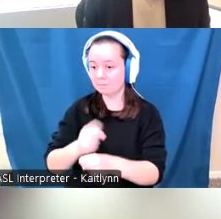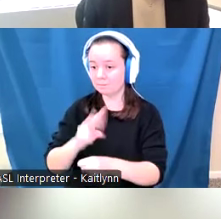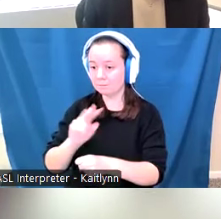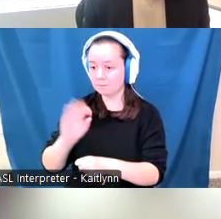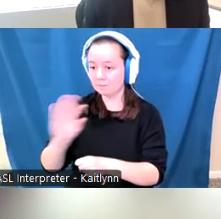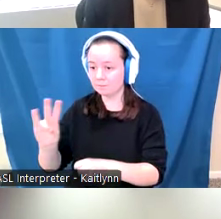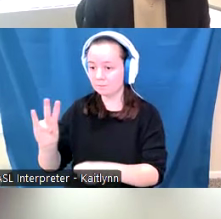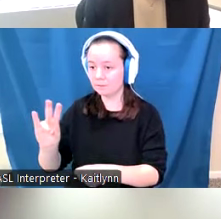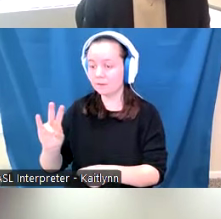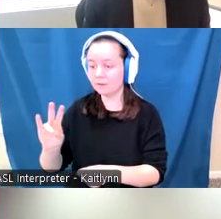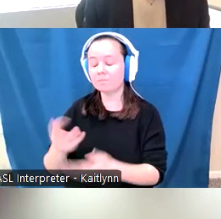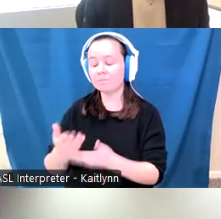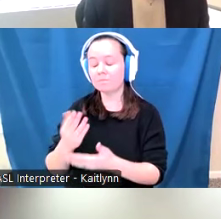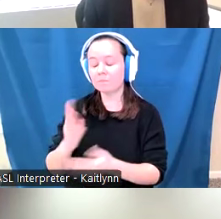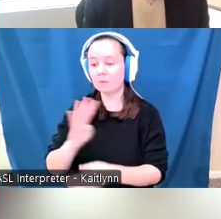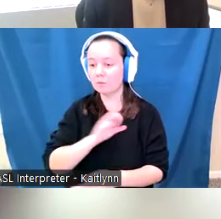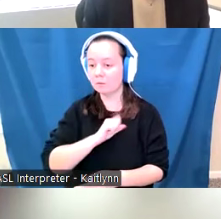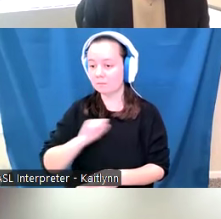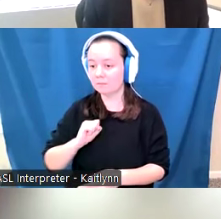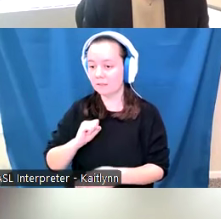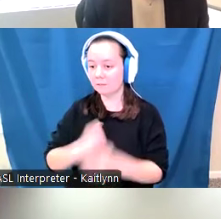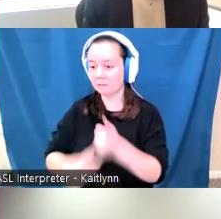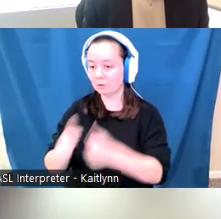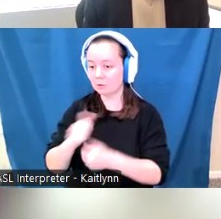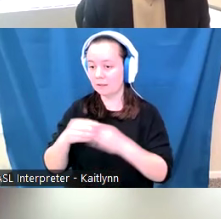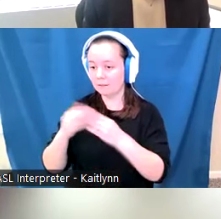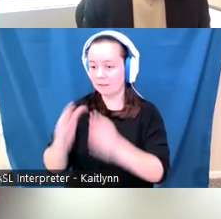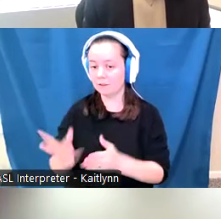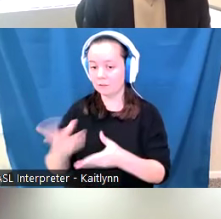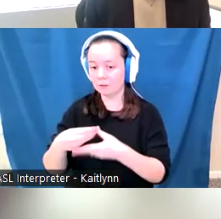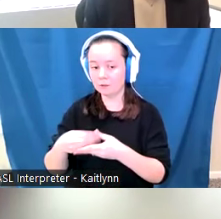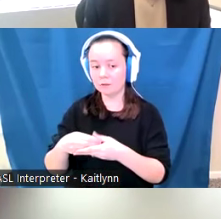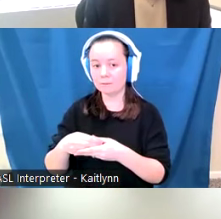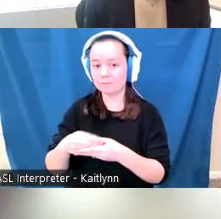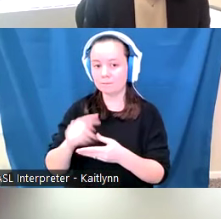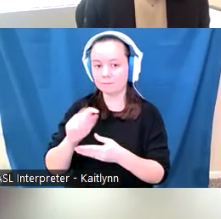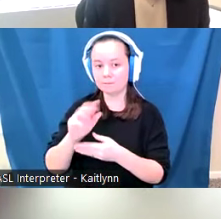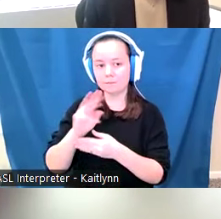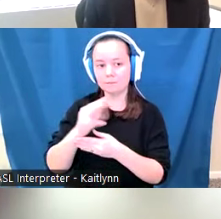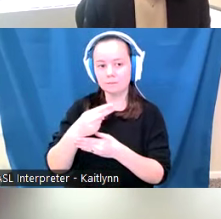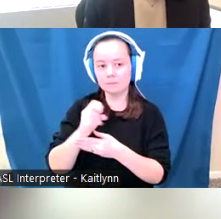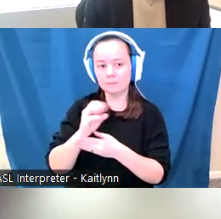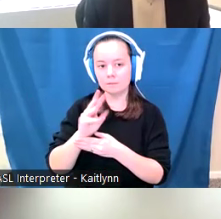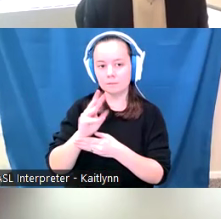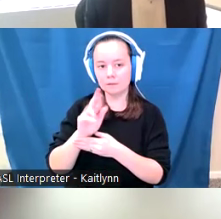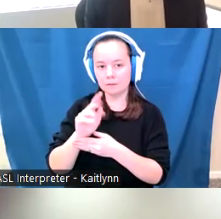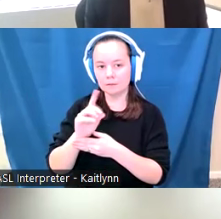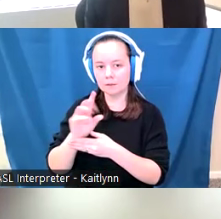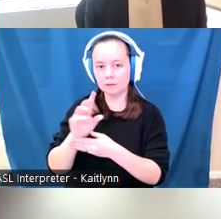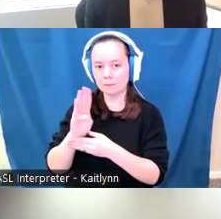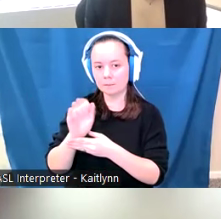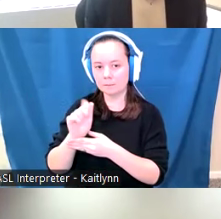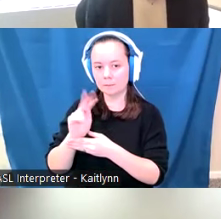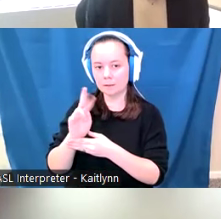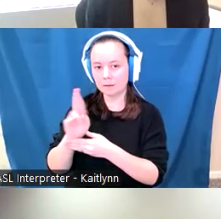Senate Majority Leaders, including Senators Howard Baker, Tom Daschle, Bob Dole, and George Mitchell. We have programs